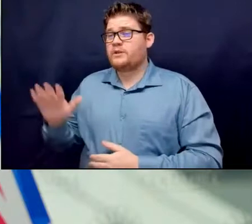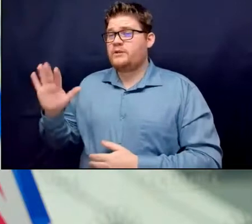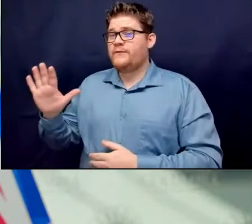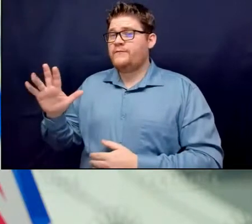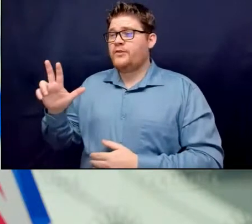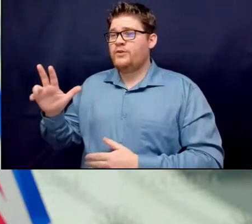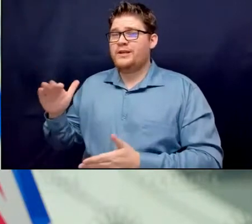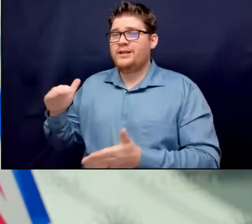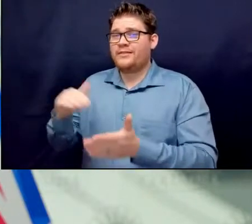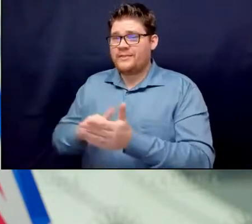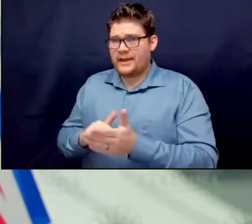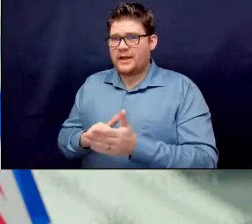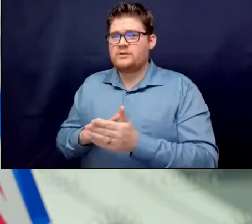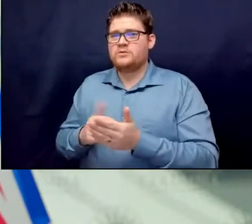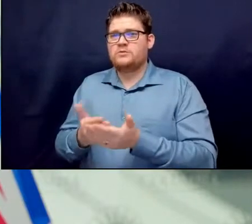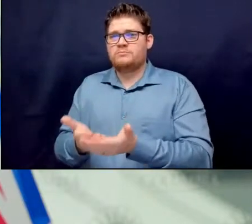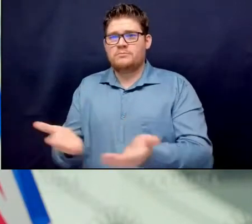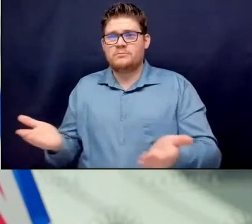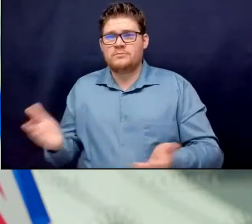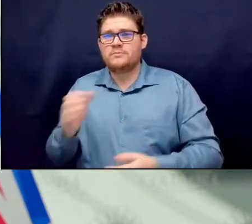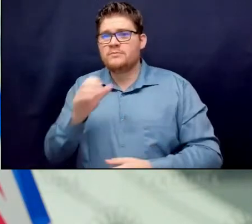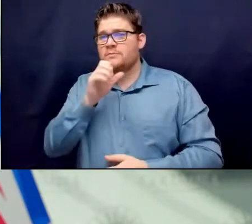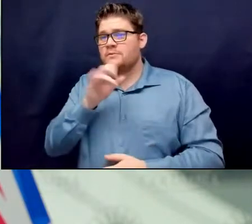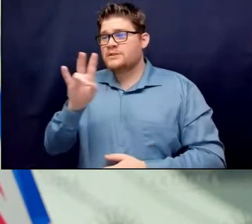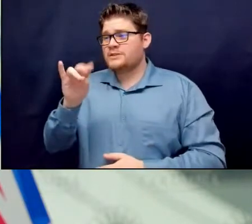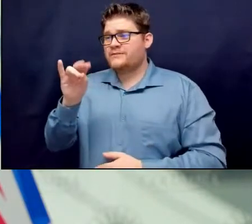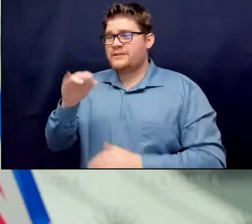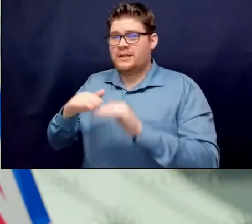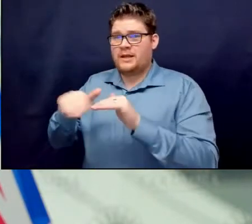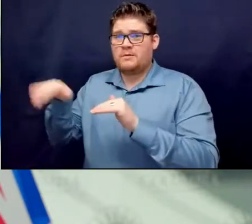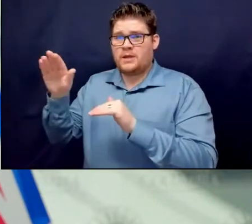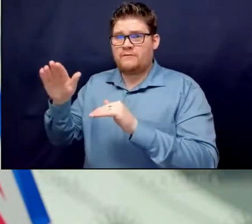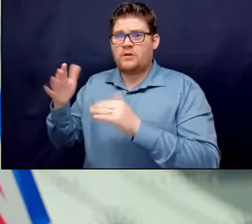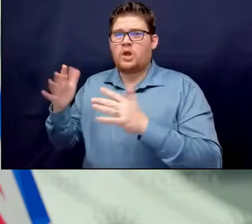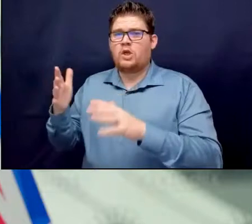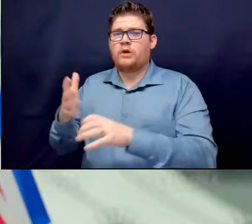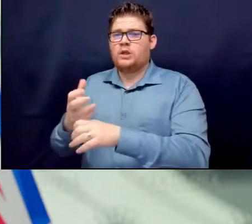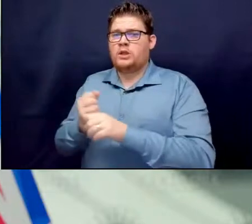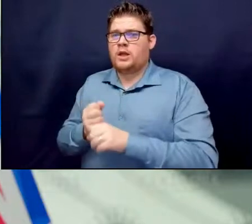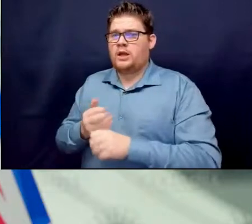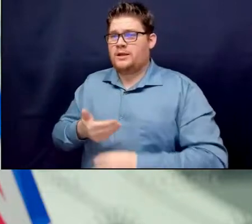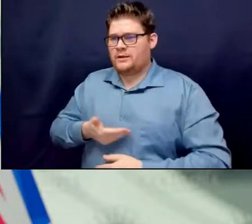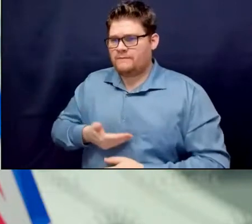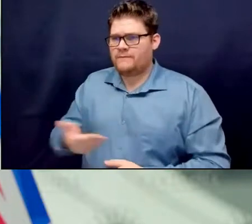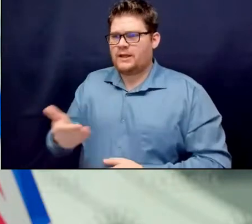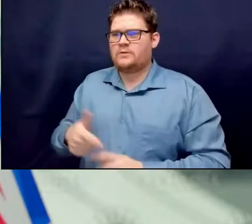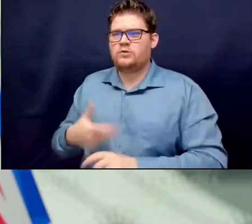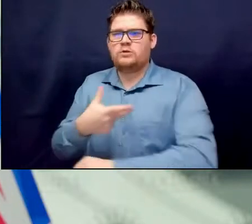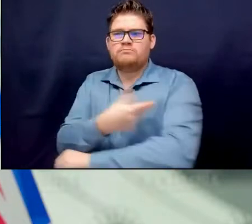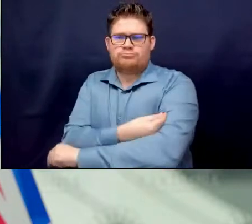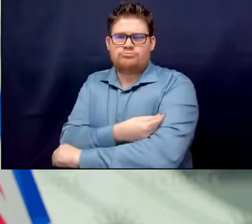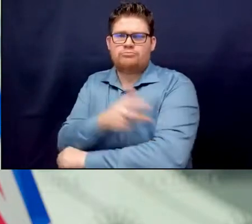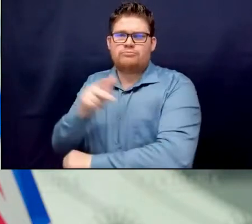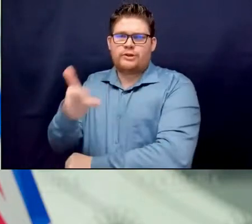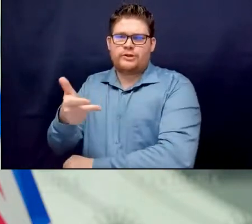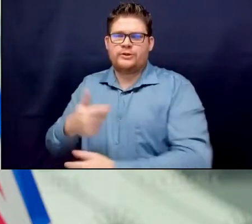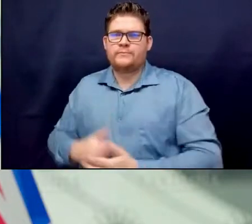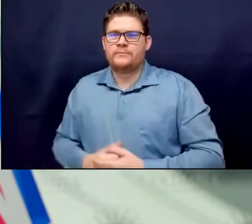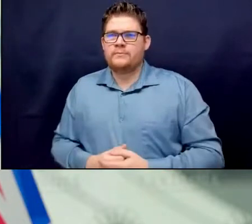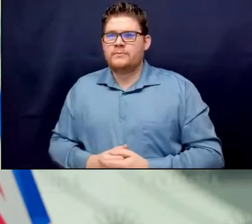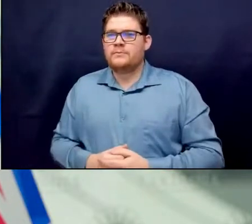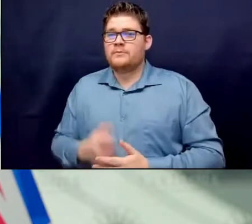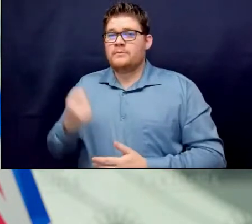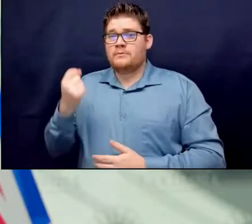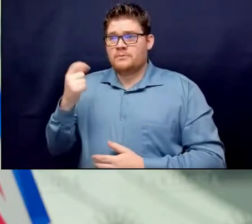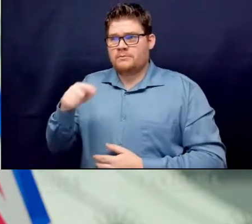the 70 and over category who have received invitations to book. Be clear, the response has been overwhelming and has been positive, but 53,000